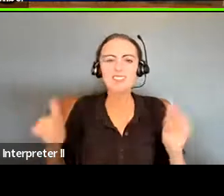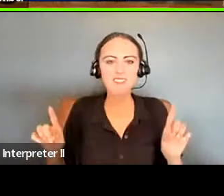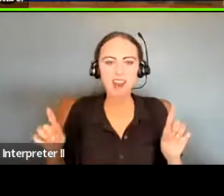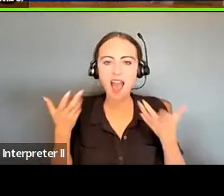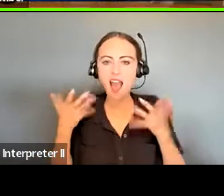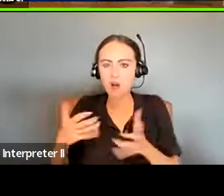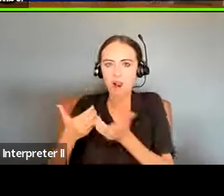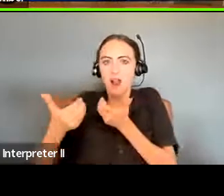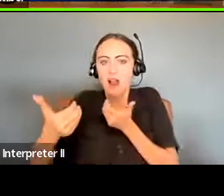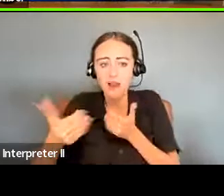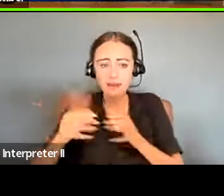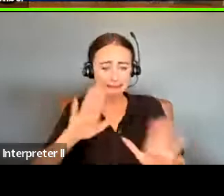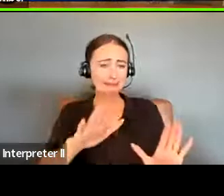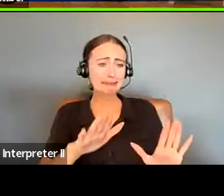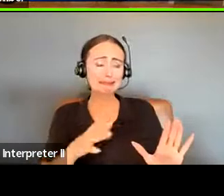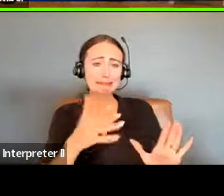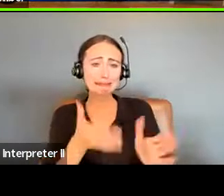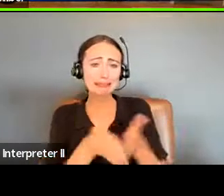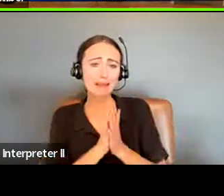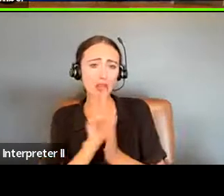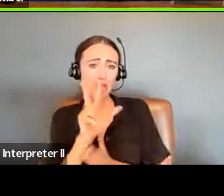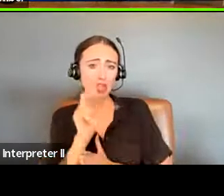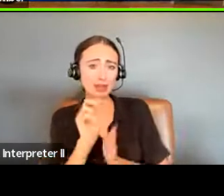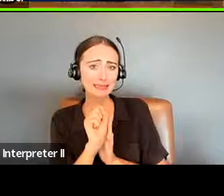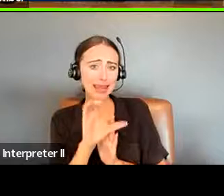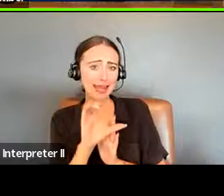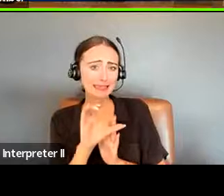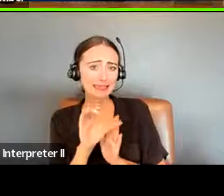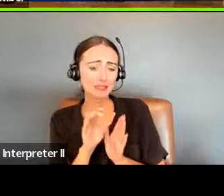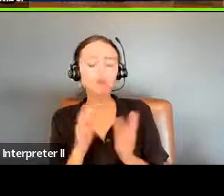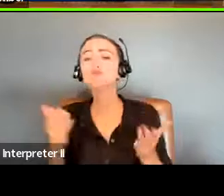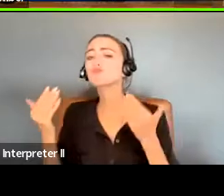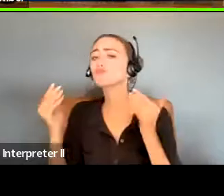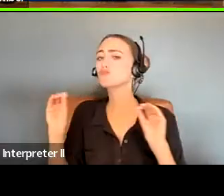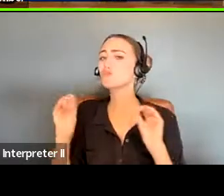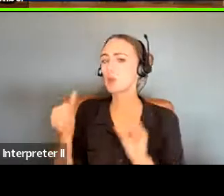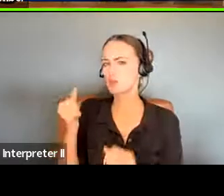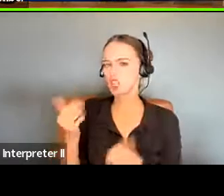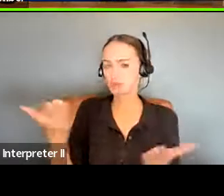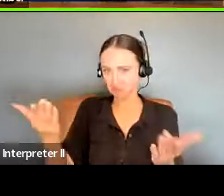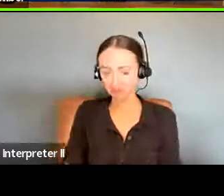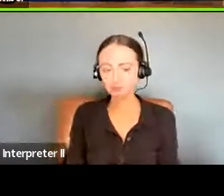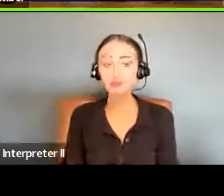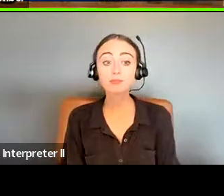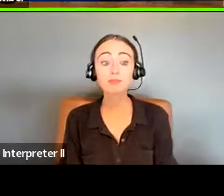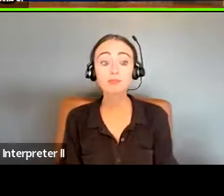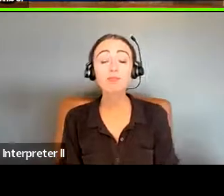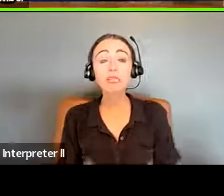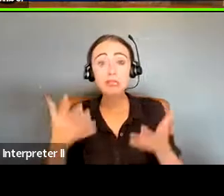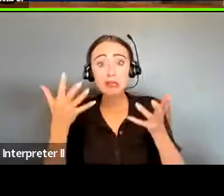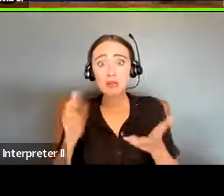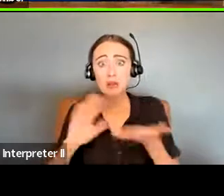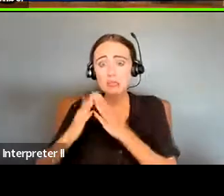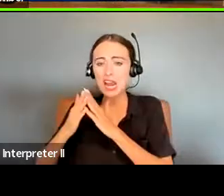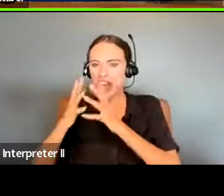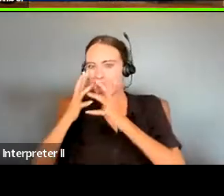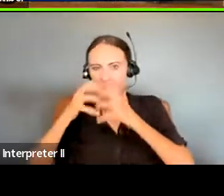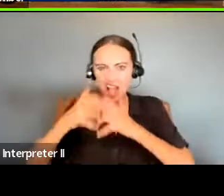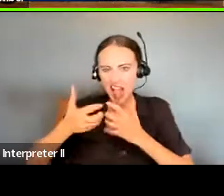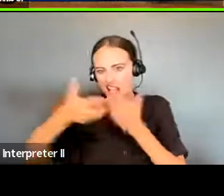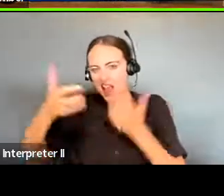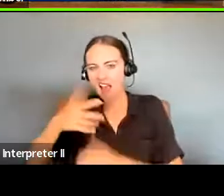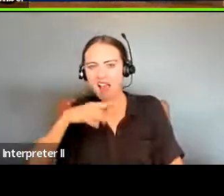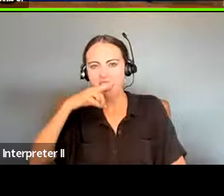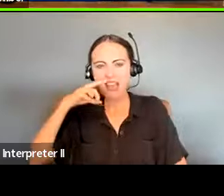apart. Mr. Chairman, can I have like 30 more seconds? Without objection. Okay, so they want to tear our city apart with ugly,